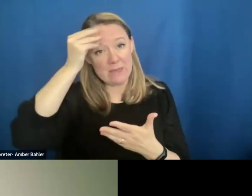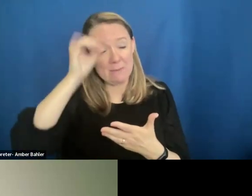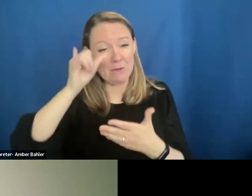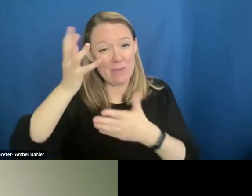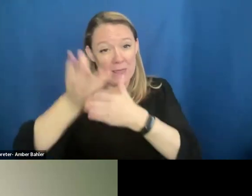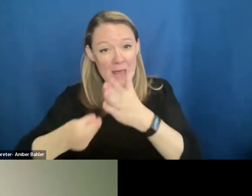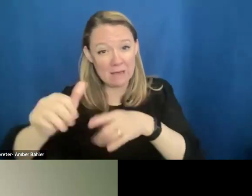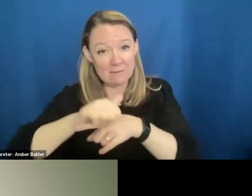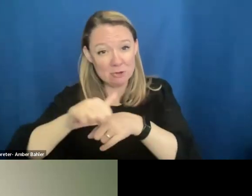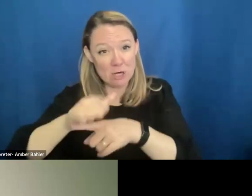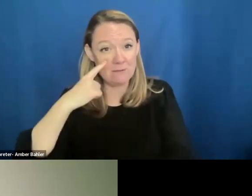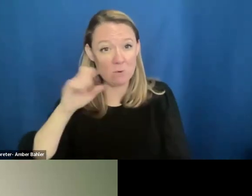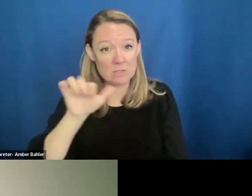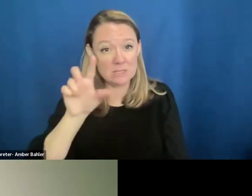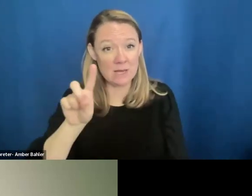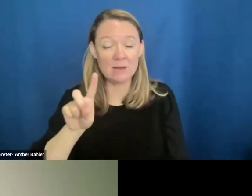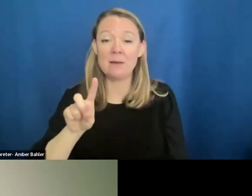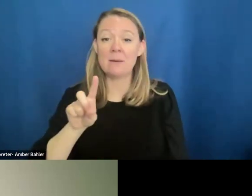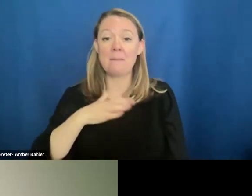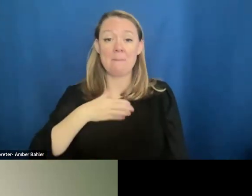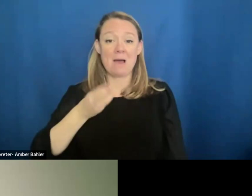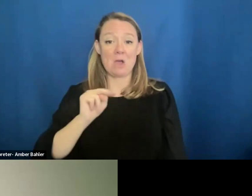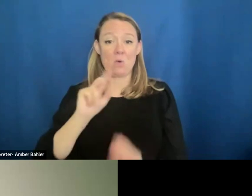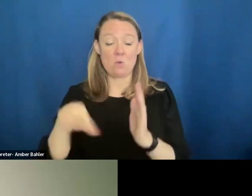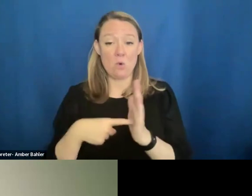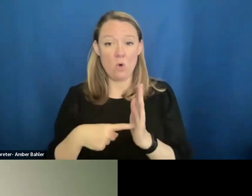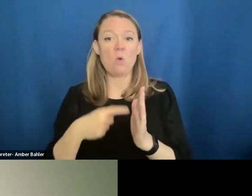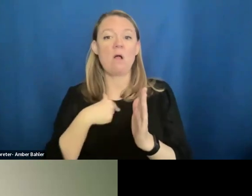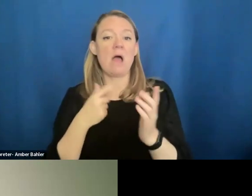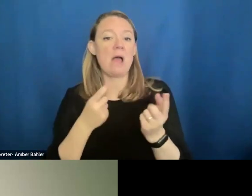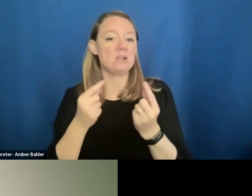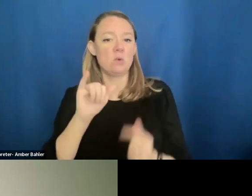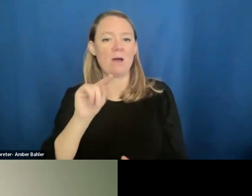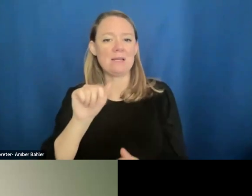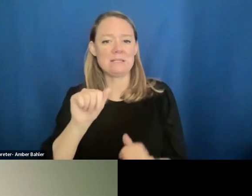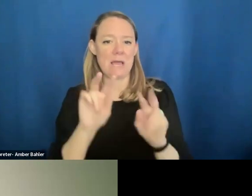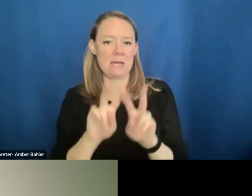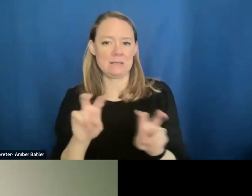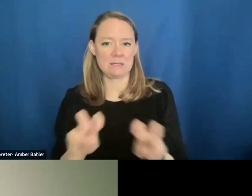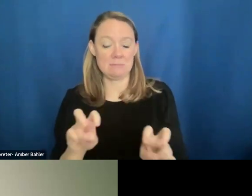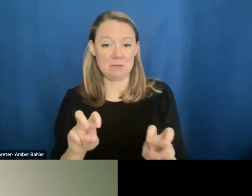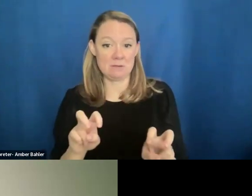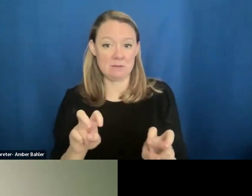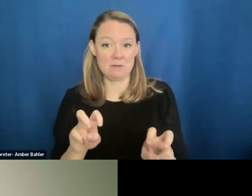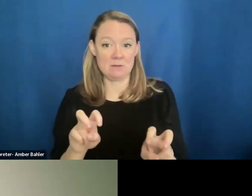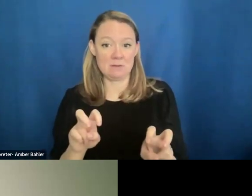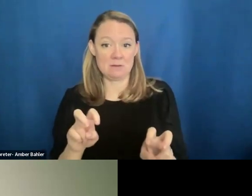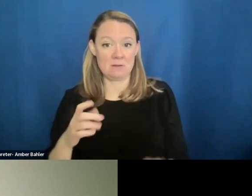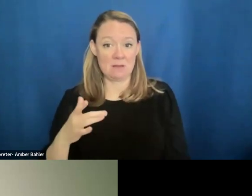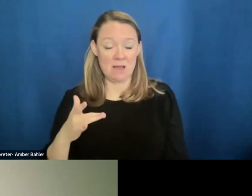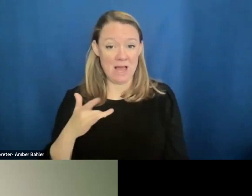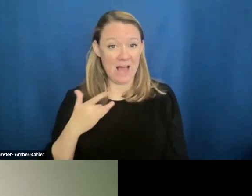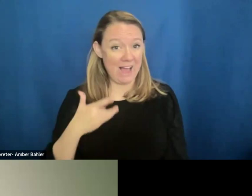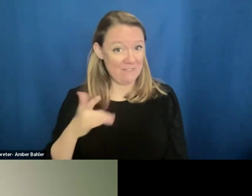disorder. In my role as a social worker, I do ITA assessments, and I feel like I definitely need to be